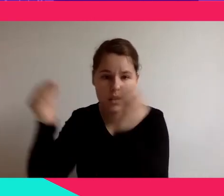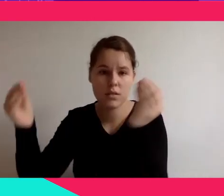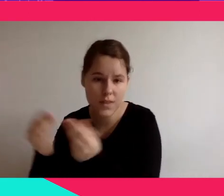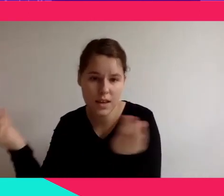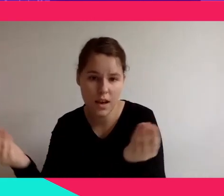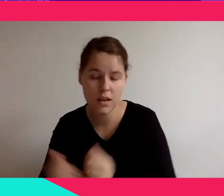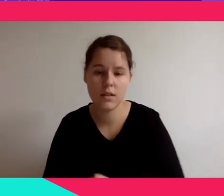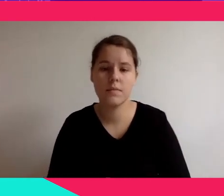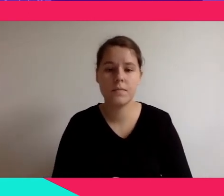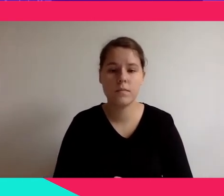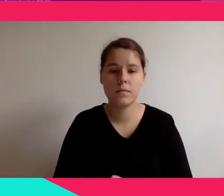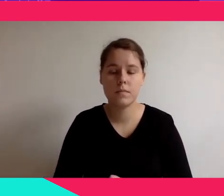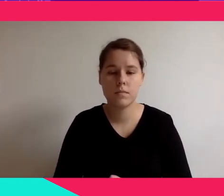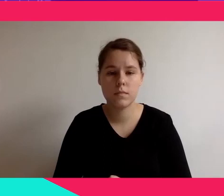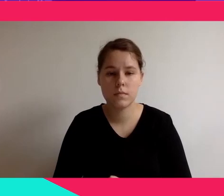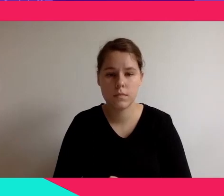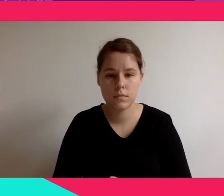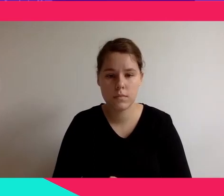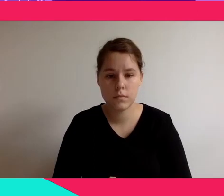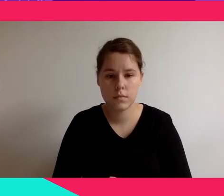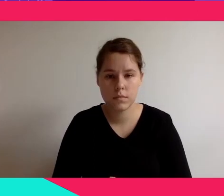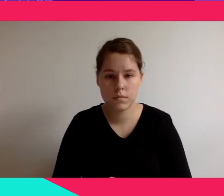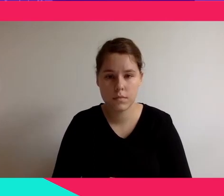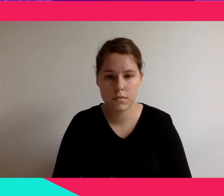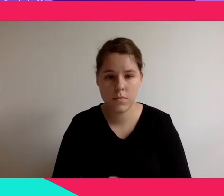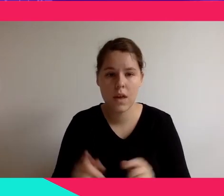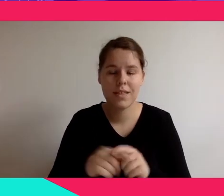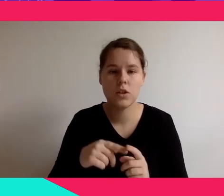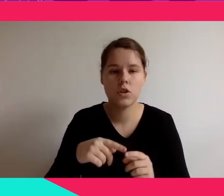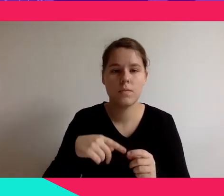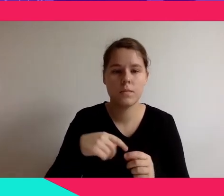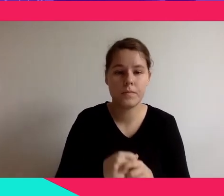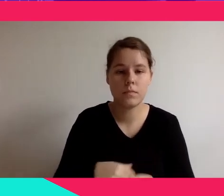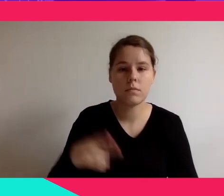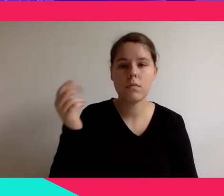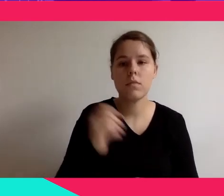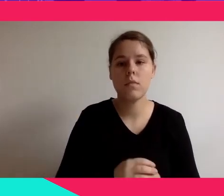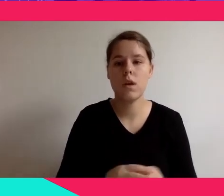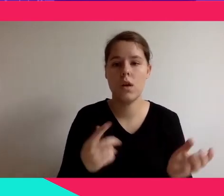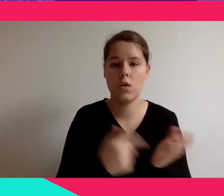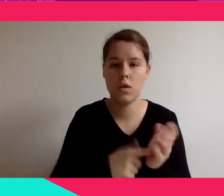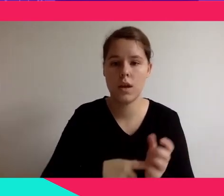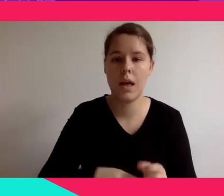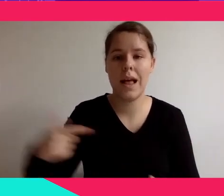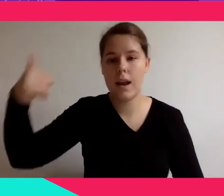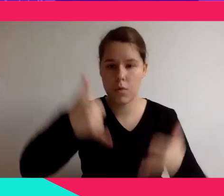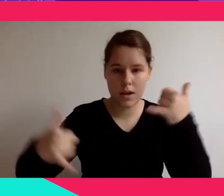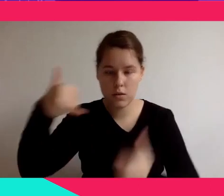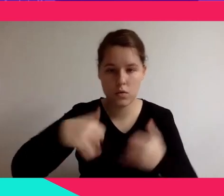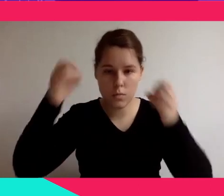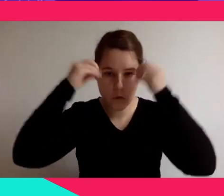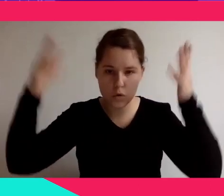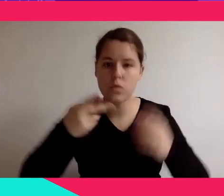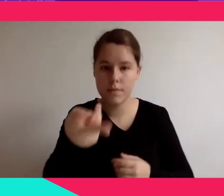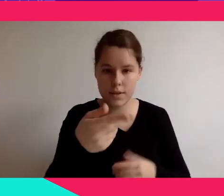as our community is called, is that we come together as a number of Danish